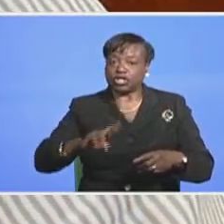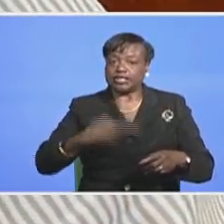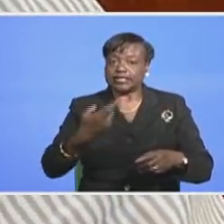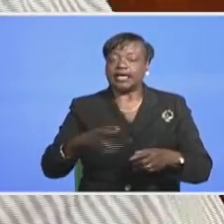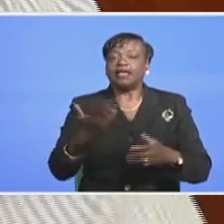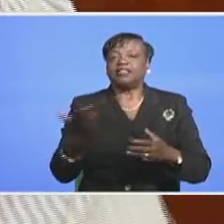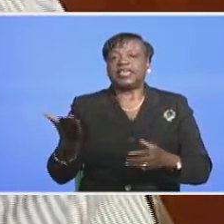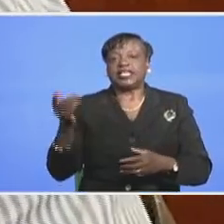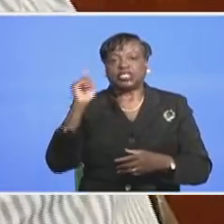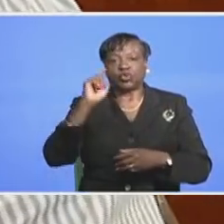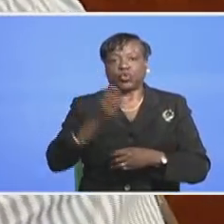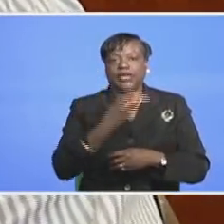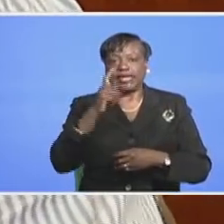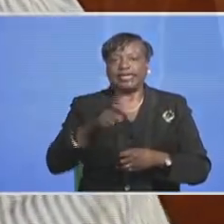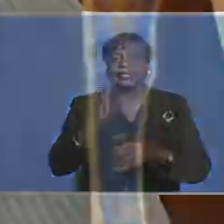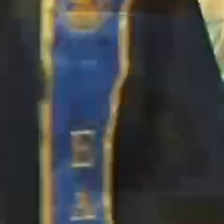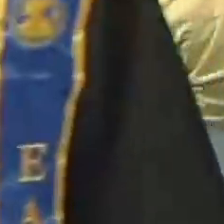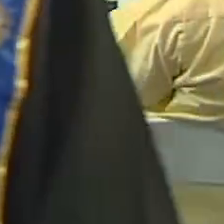to speak to.